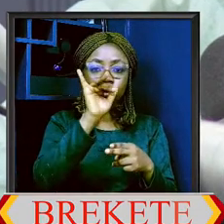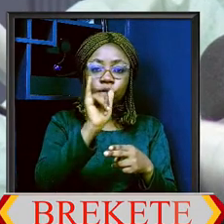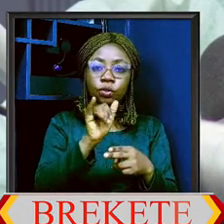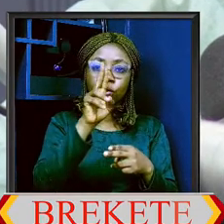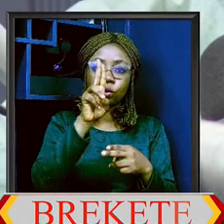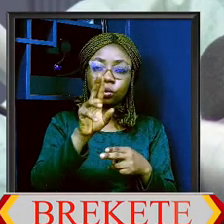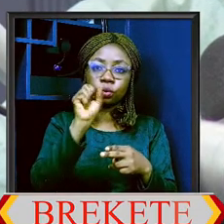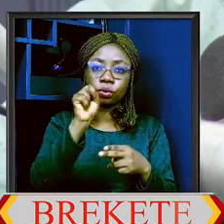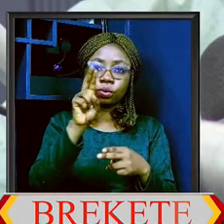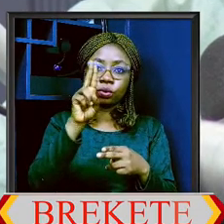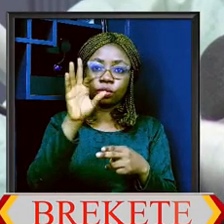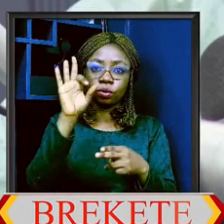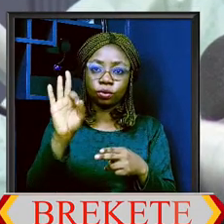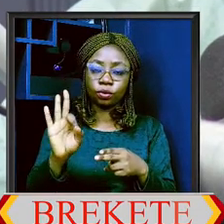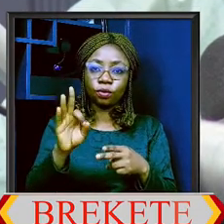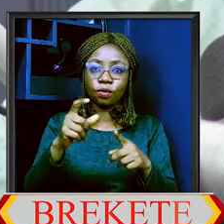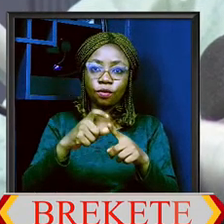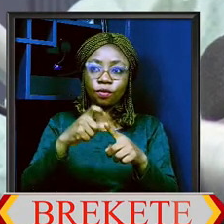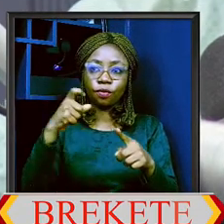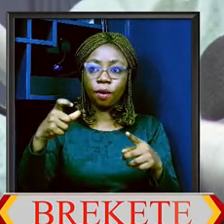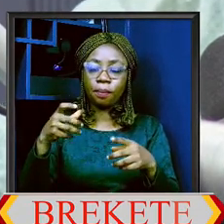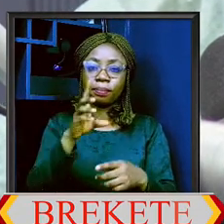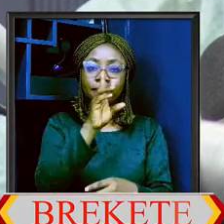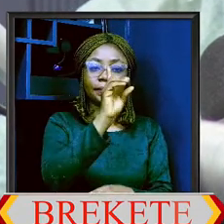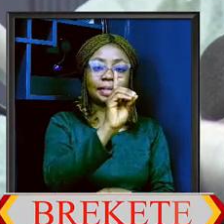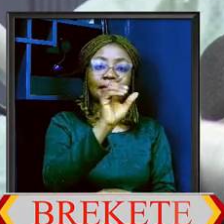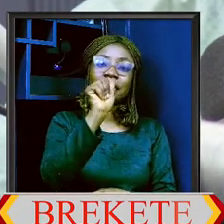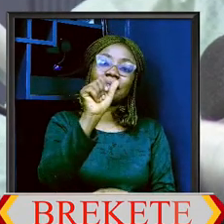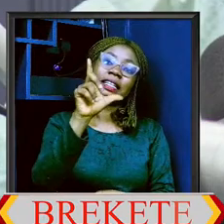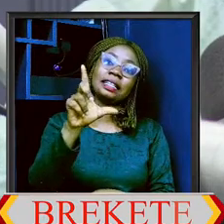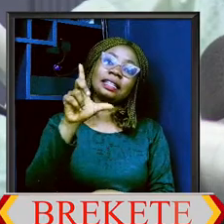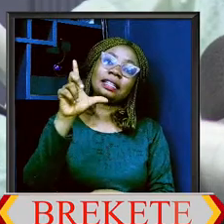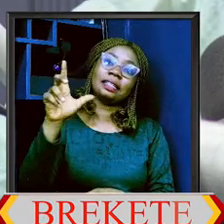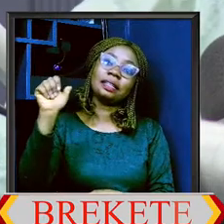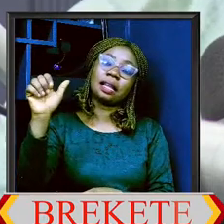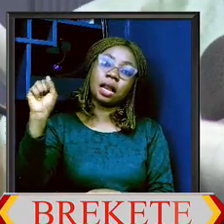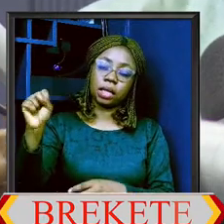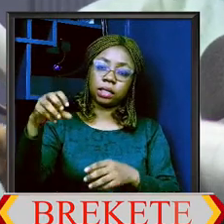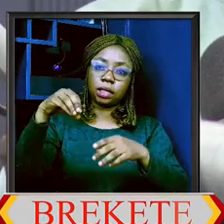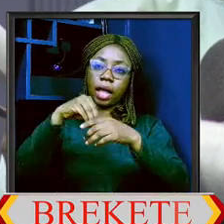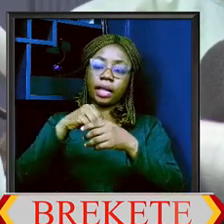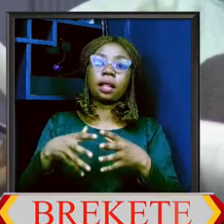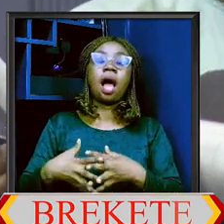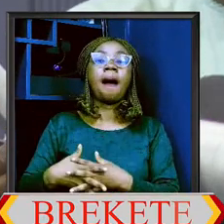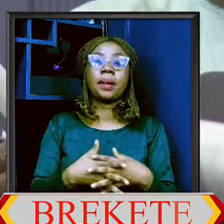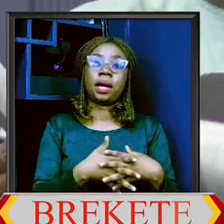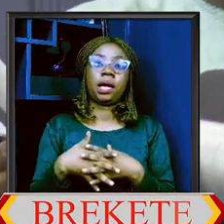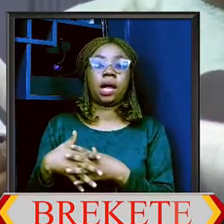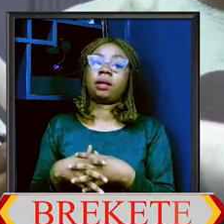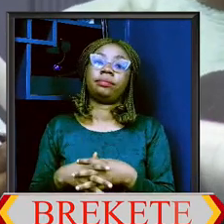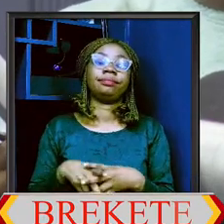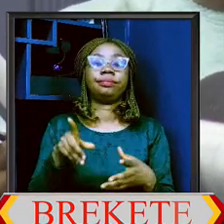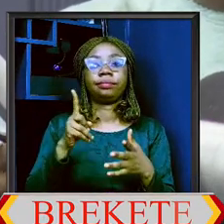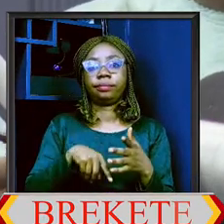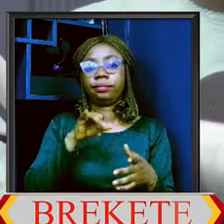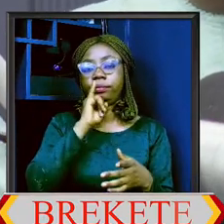YF from America from Dallas Dallas yes what